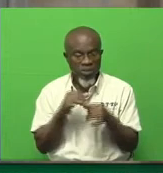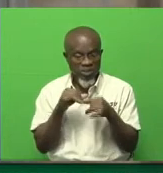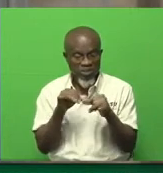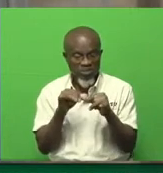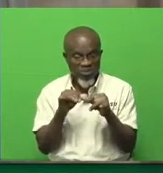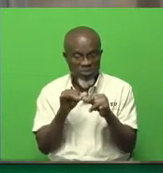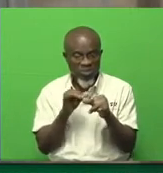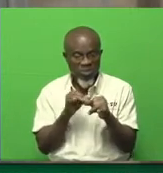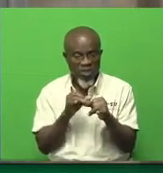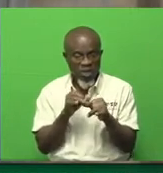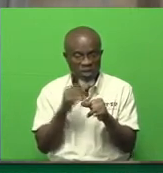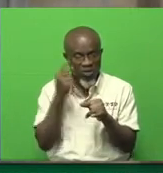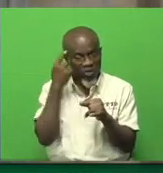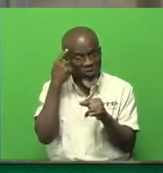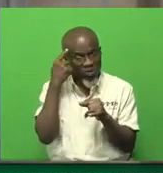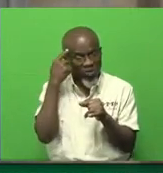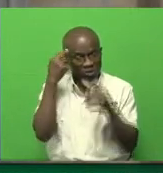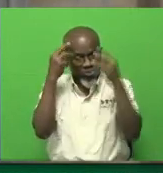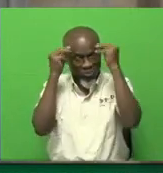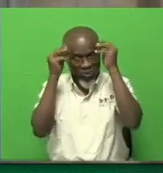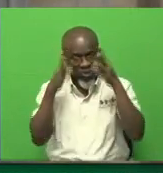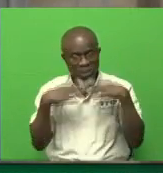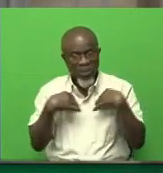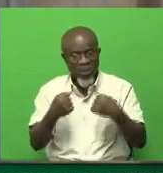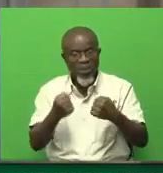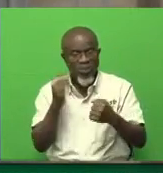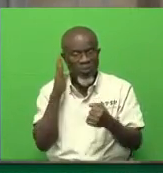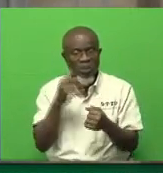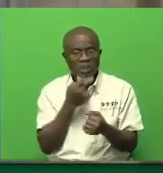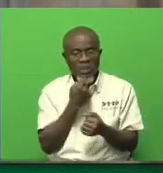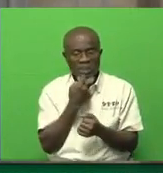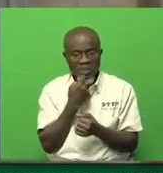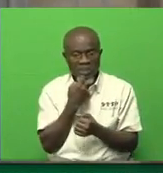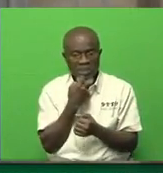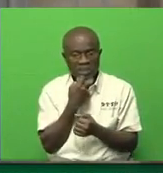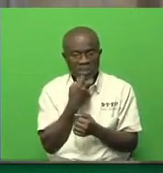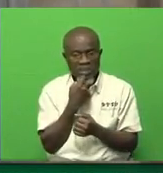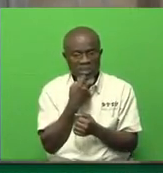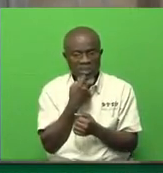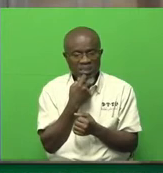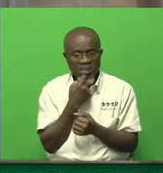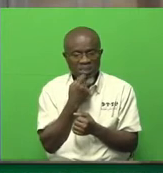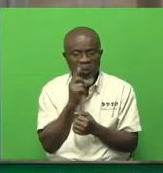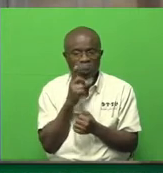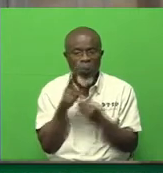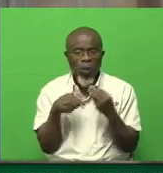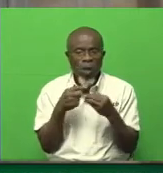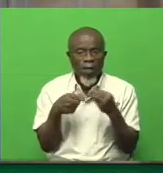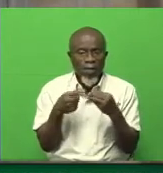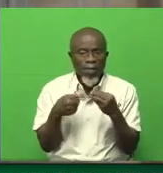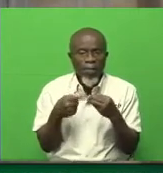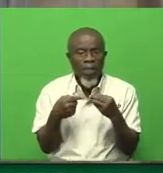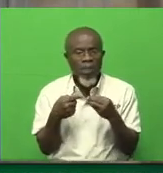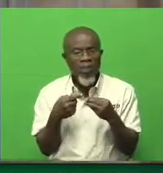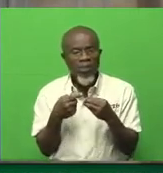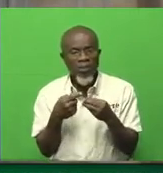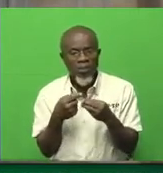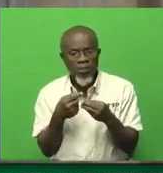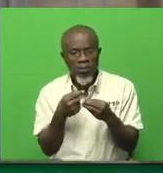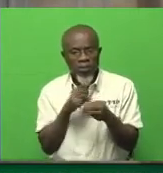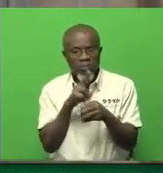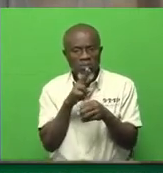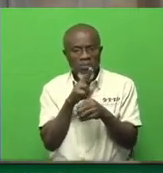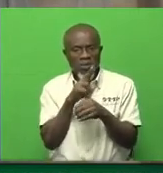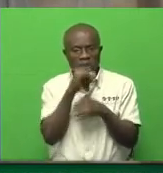um I saw the minister of Health would have used this opportunity um to speak of um the international